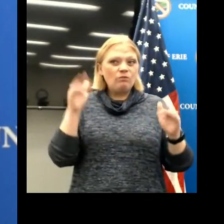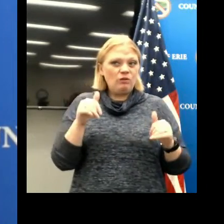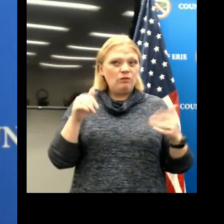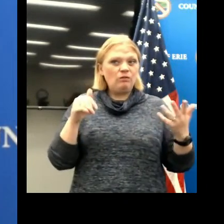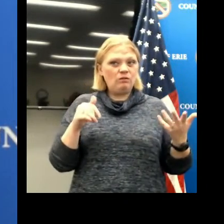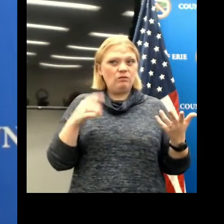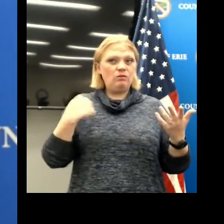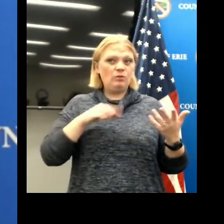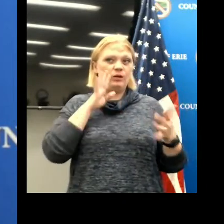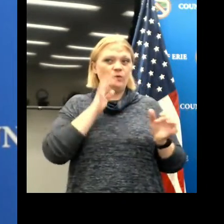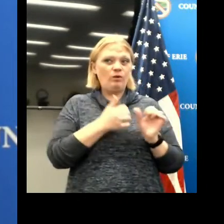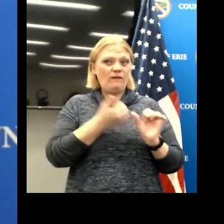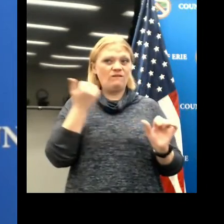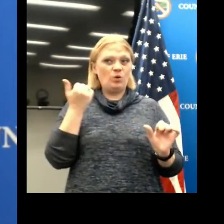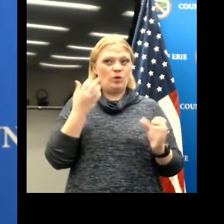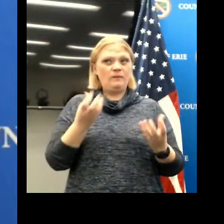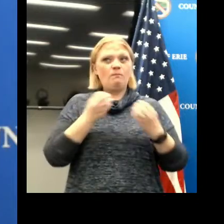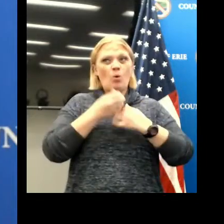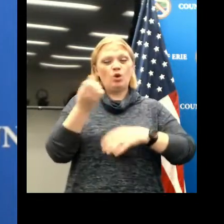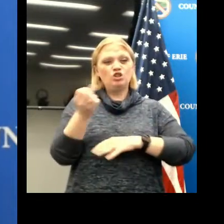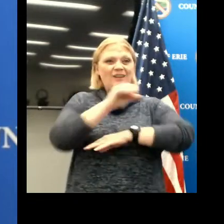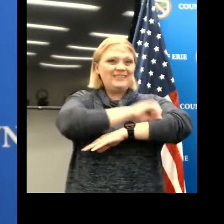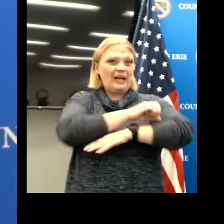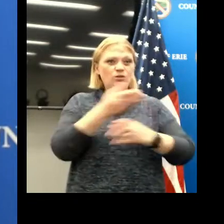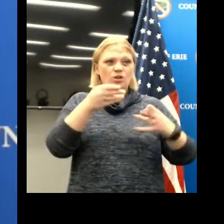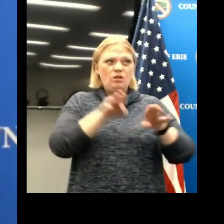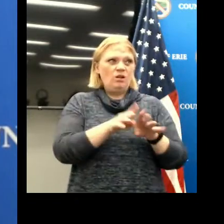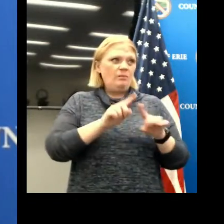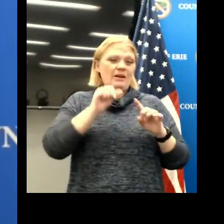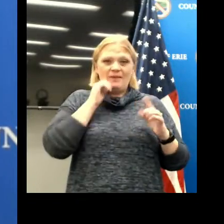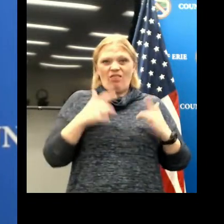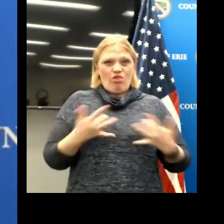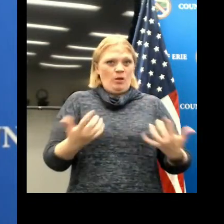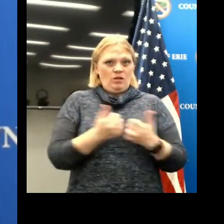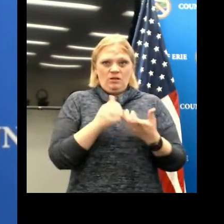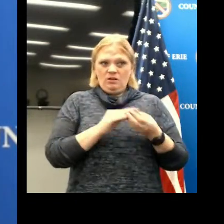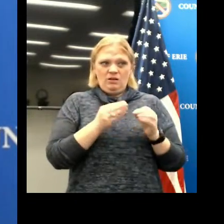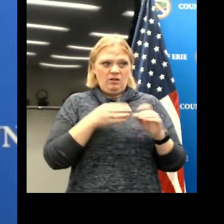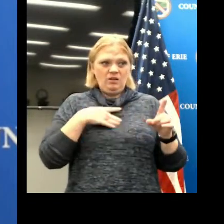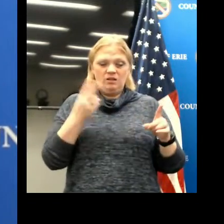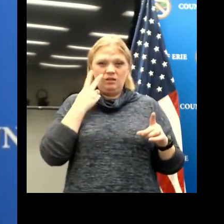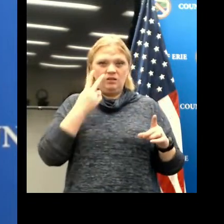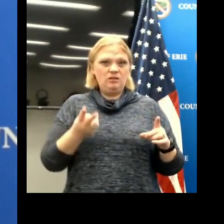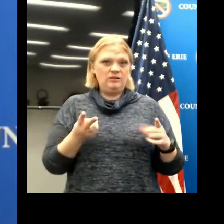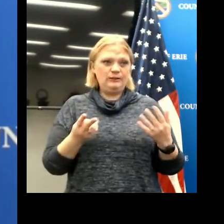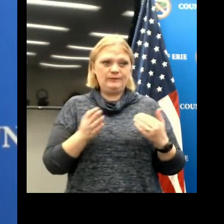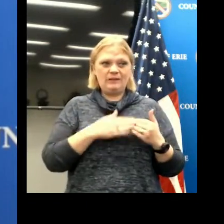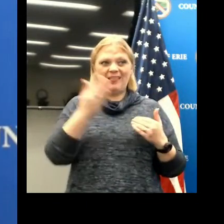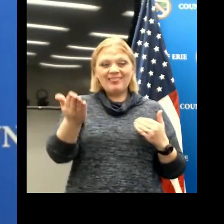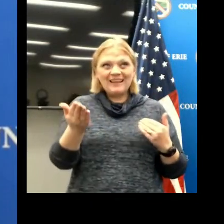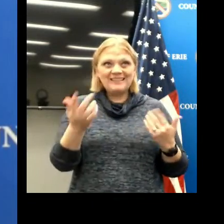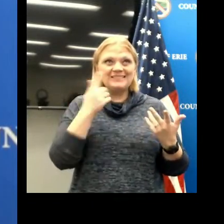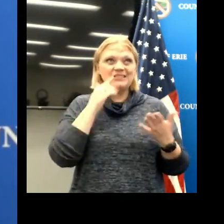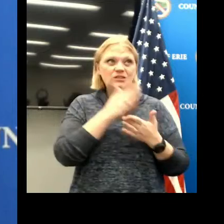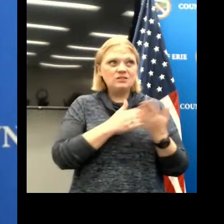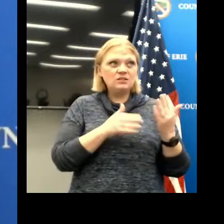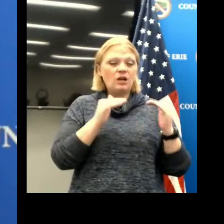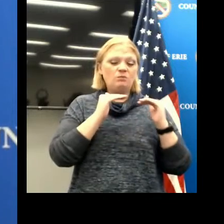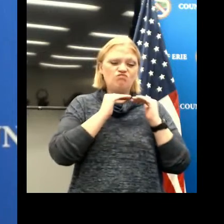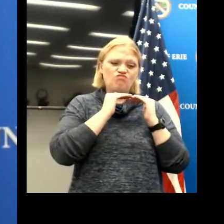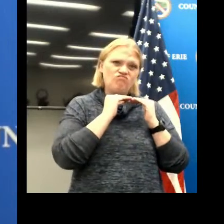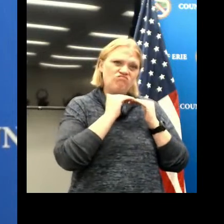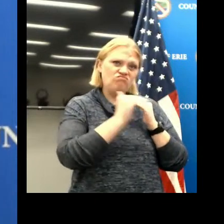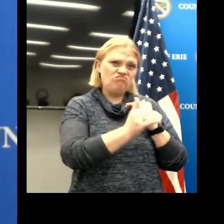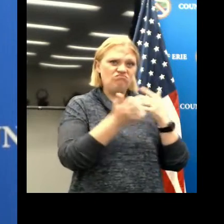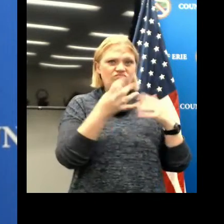will avoid further shutdowns, but I'm not really thrilled with the numbers we've been seeing. At least there's been some stabilization over the